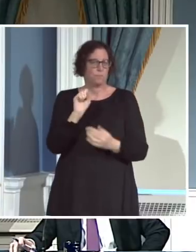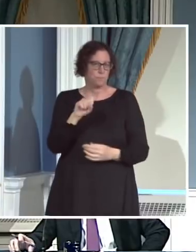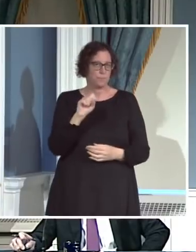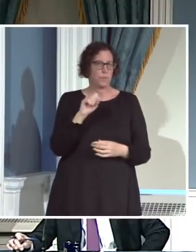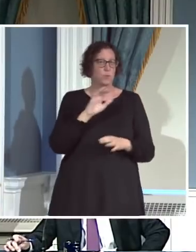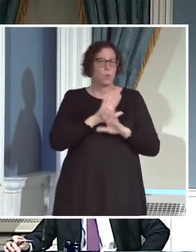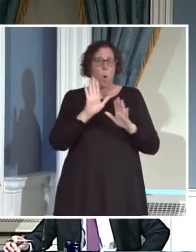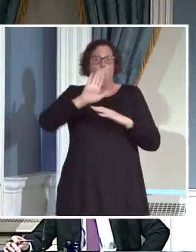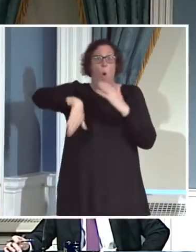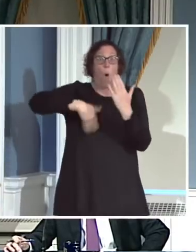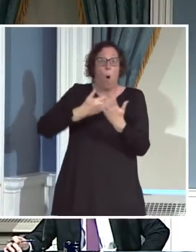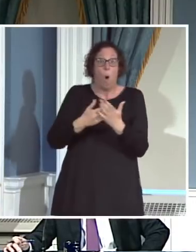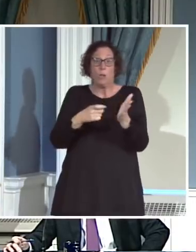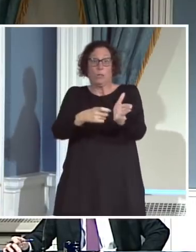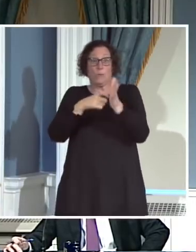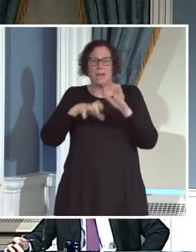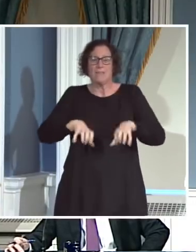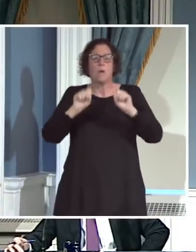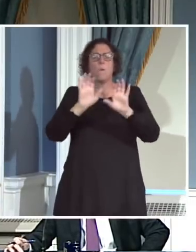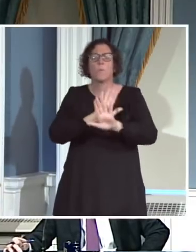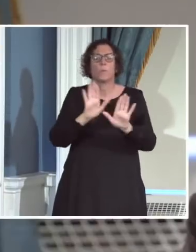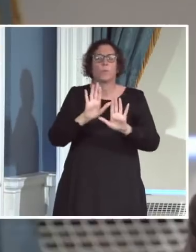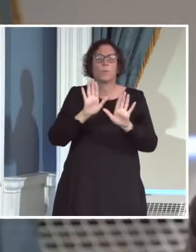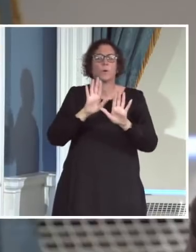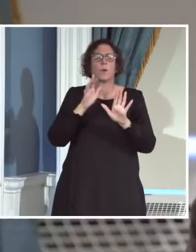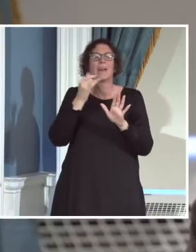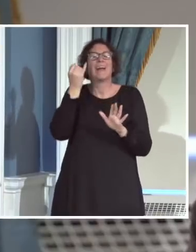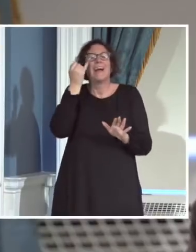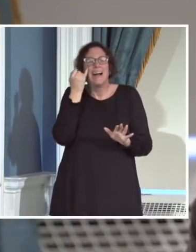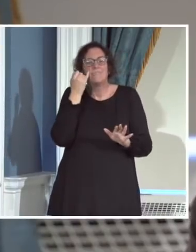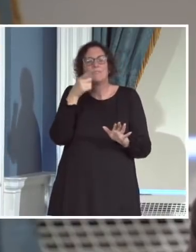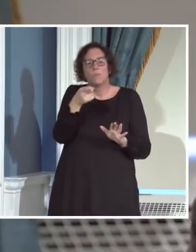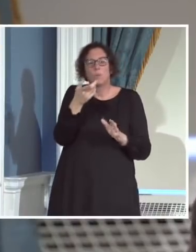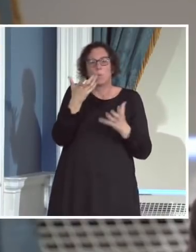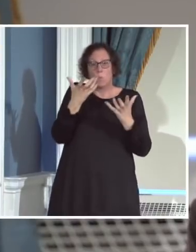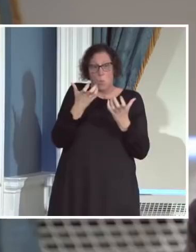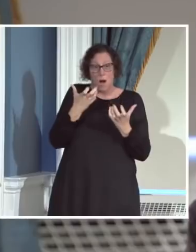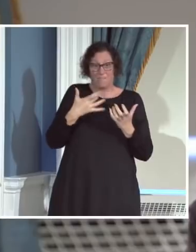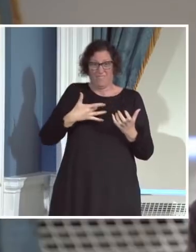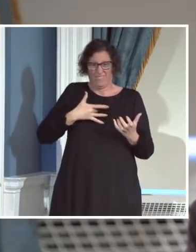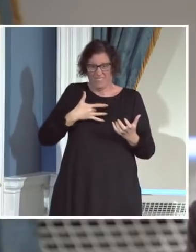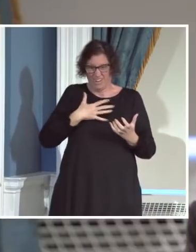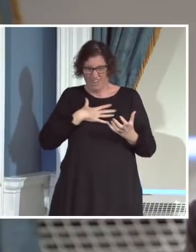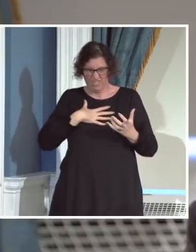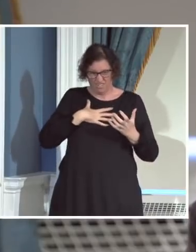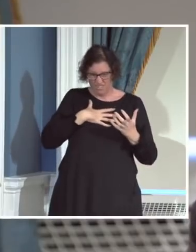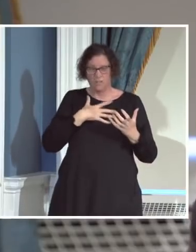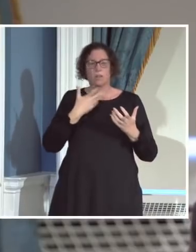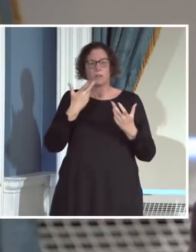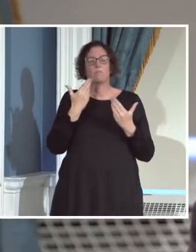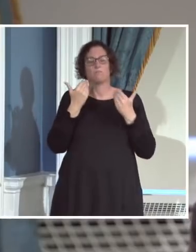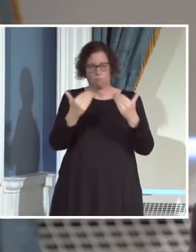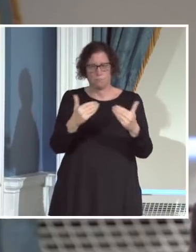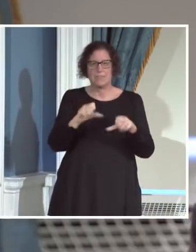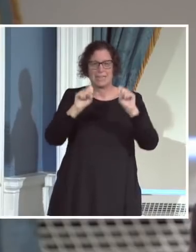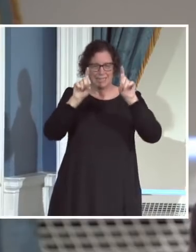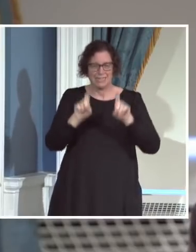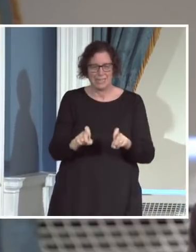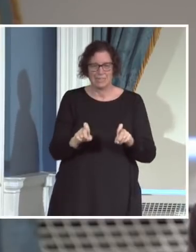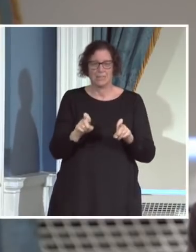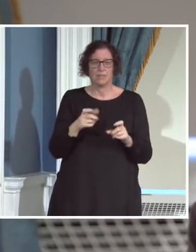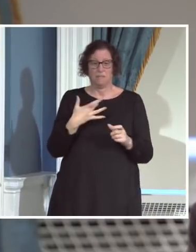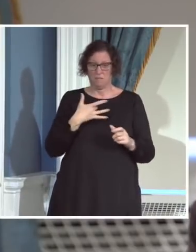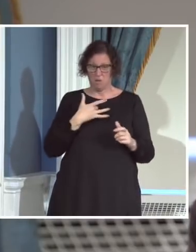add another major reason that we are not encouraging the general public to go for testing if